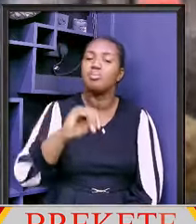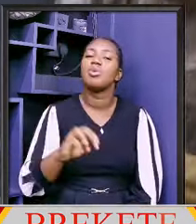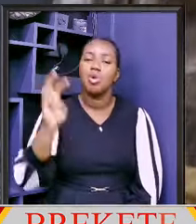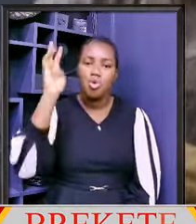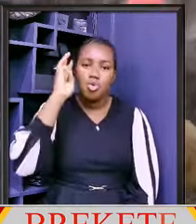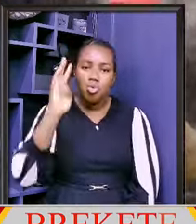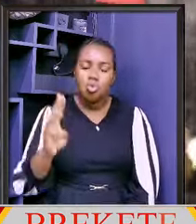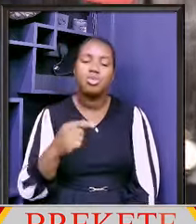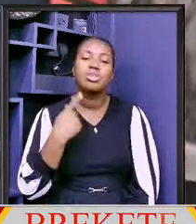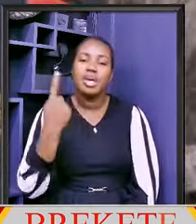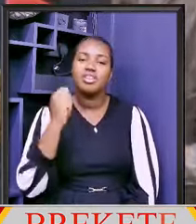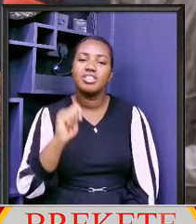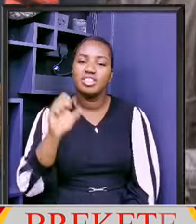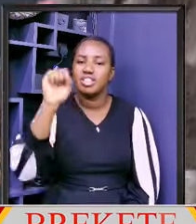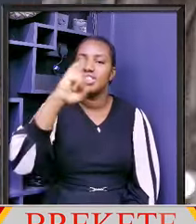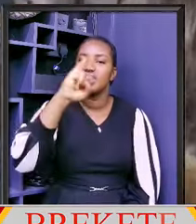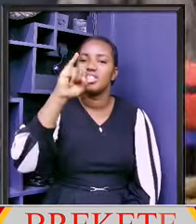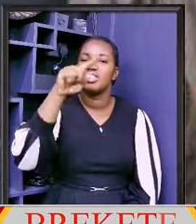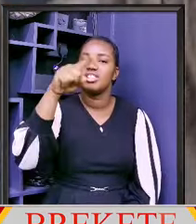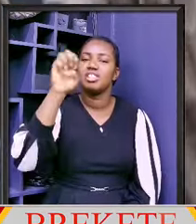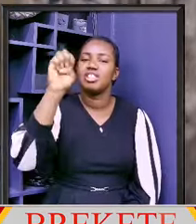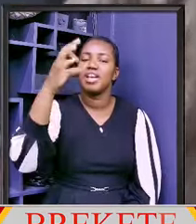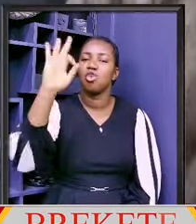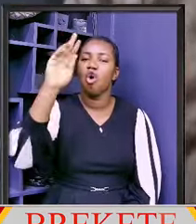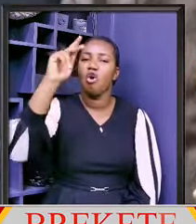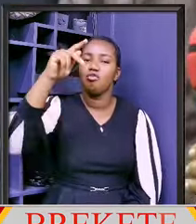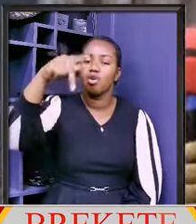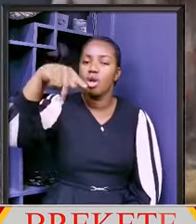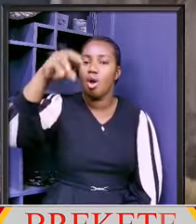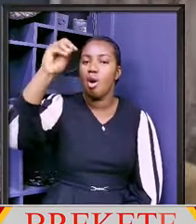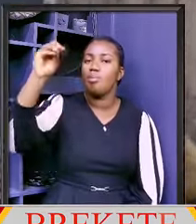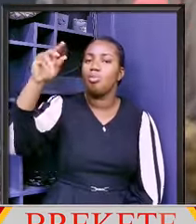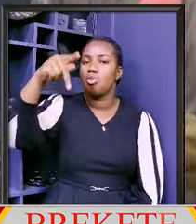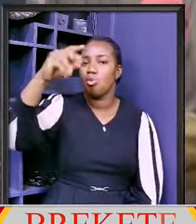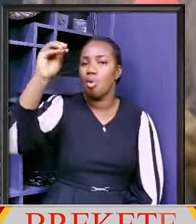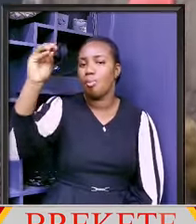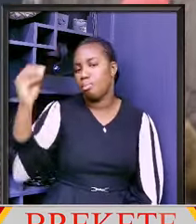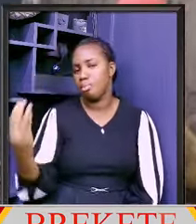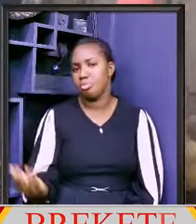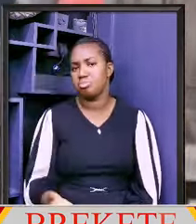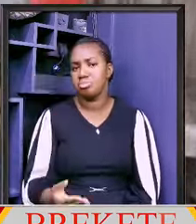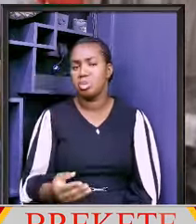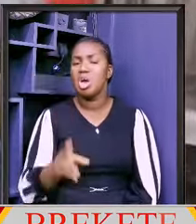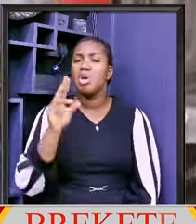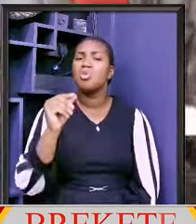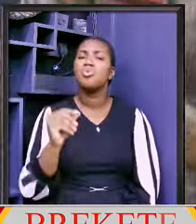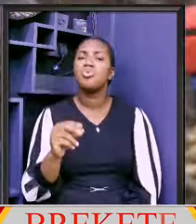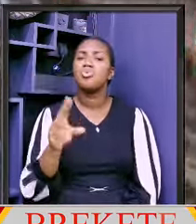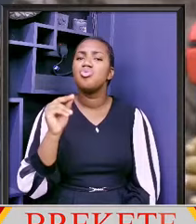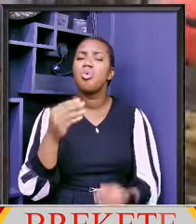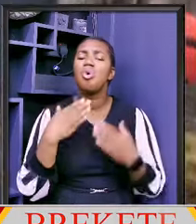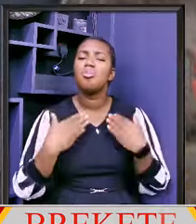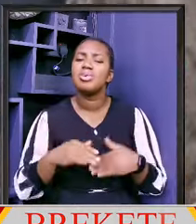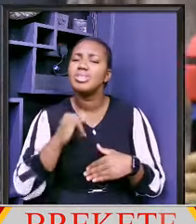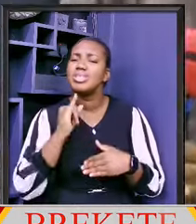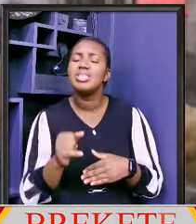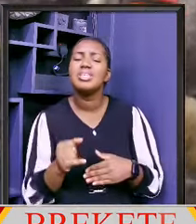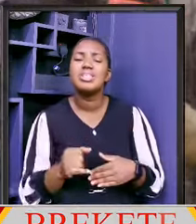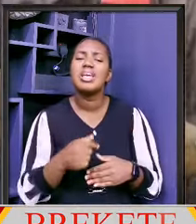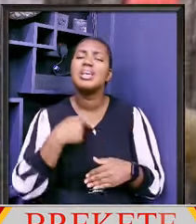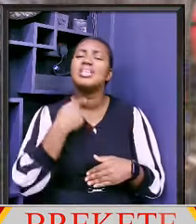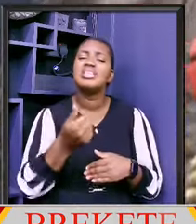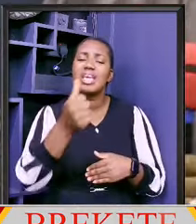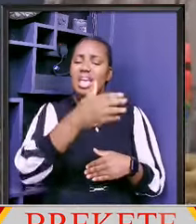Anti-corruption. Corruption, they thrive every day in Nigeria. Nobody seems to be doing anything about it, apart from lip service, eye